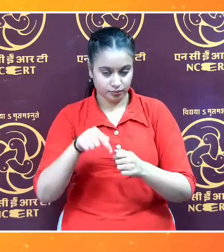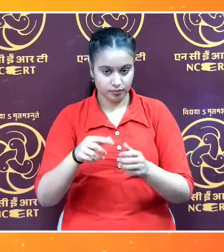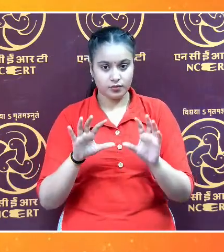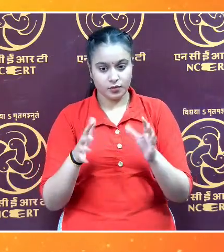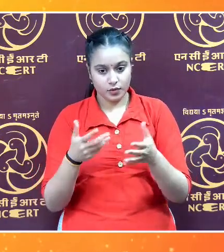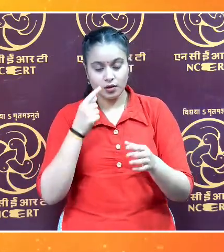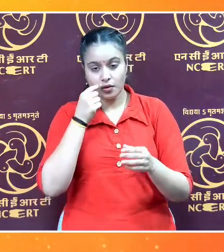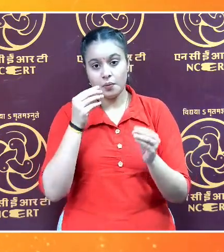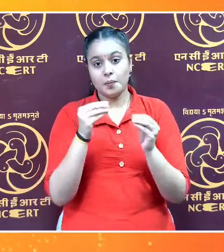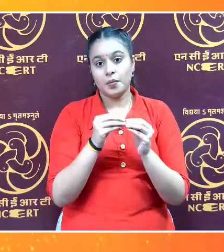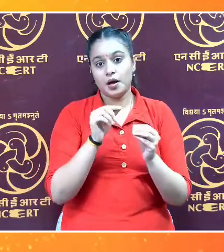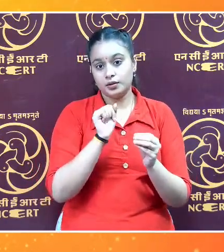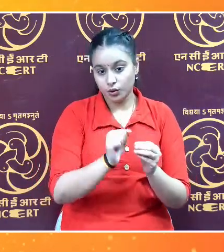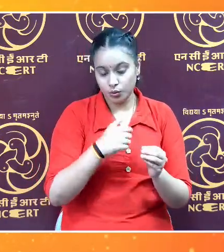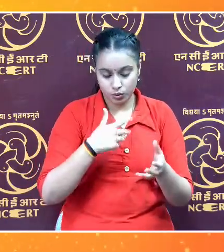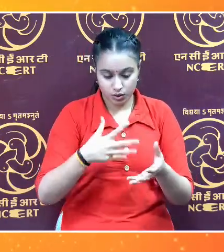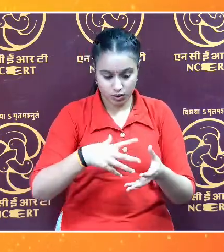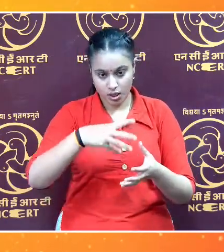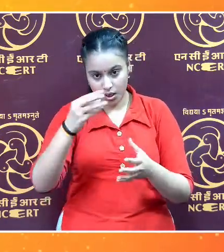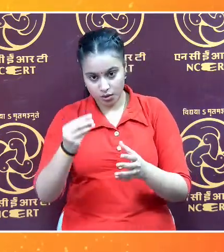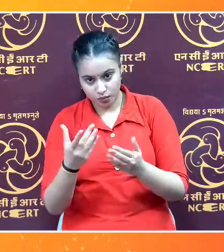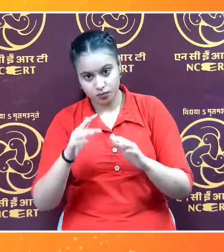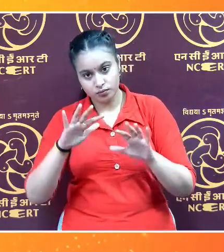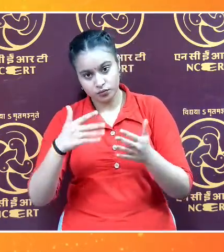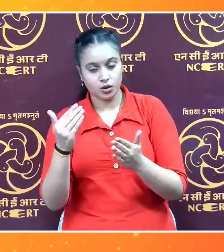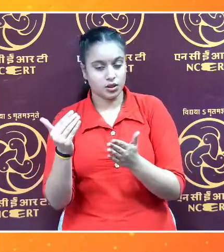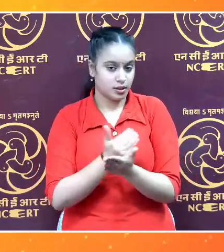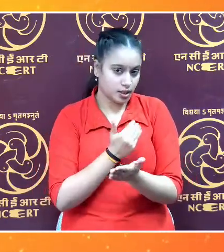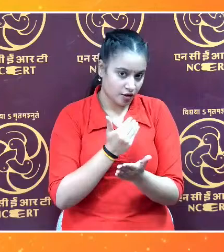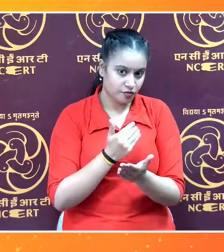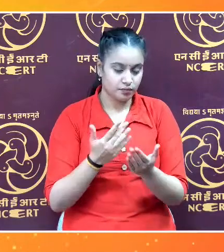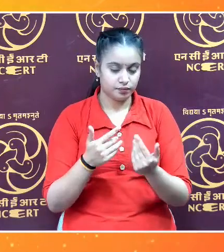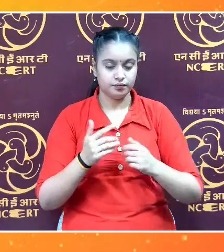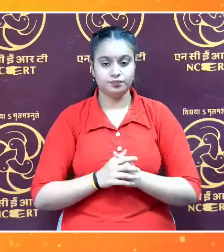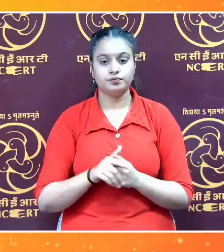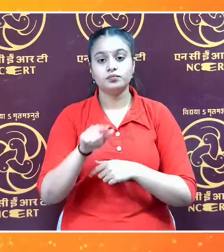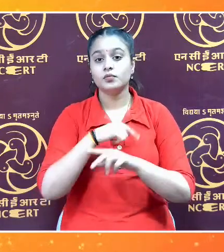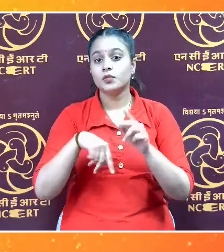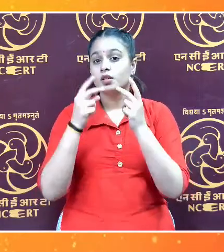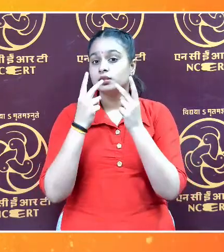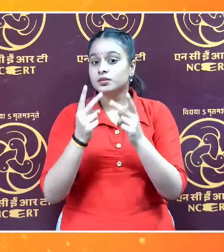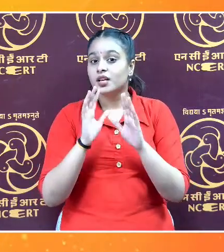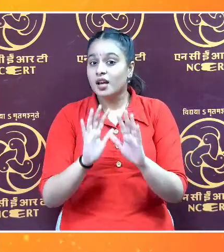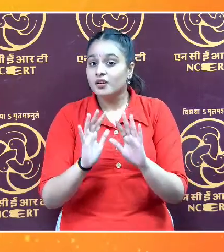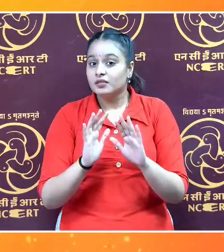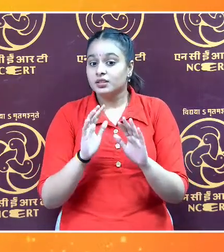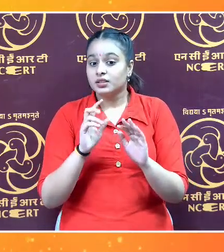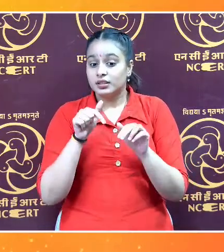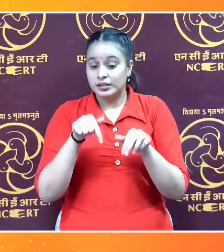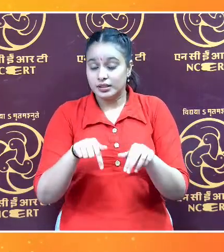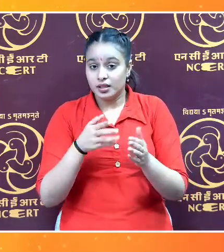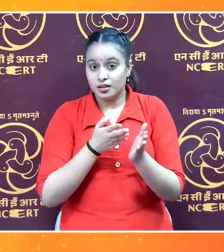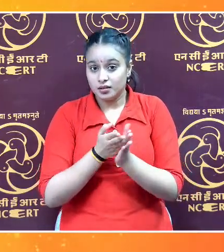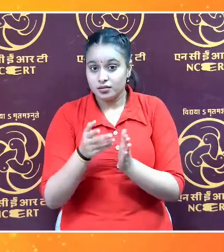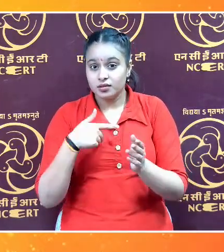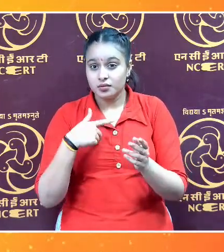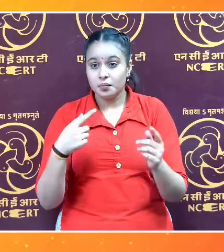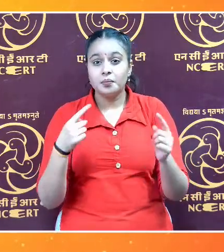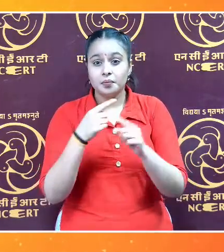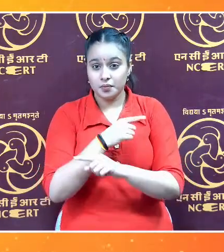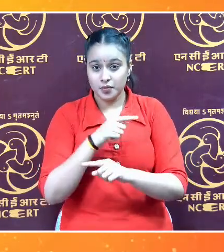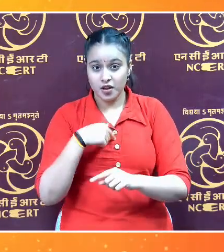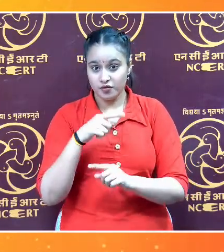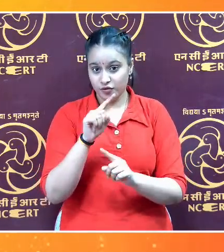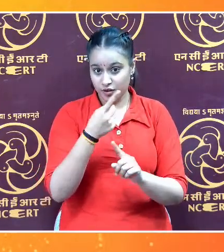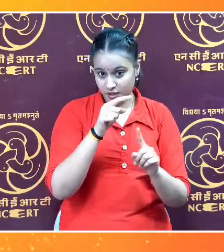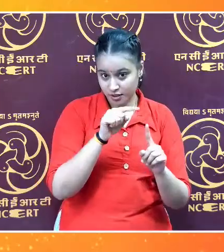Badal was, he came out of the pit and he was saved. As you see, that this is reverse. Like